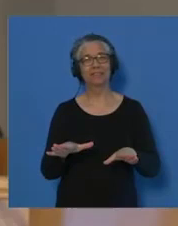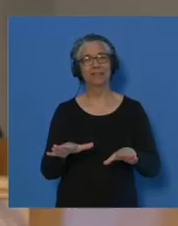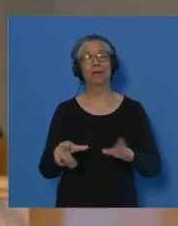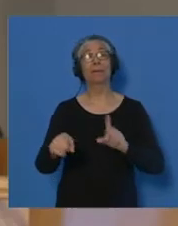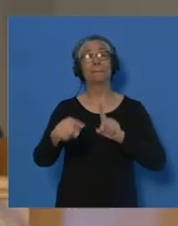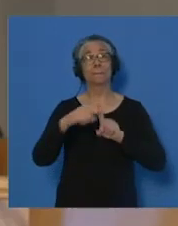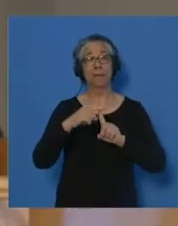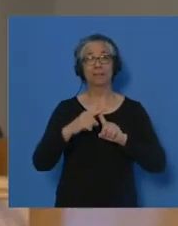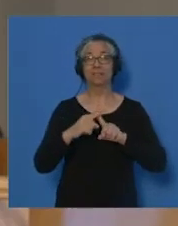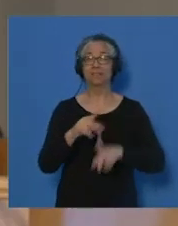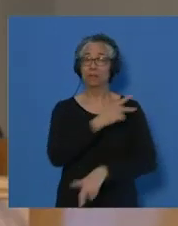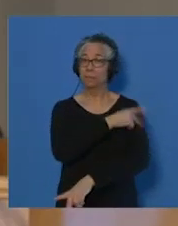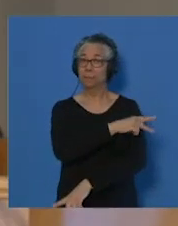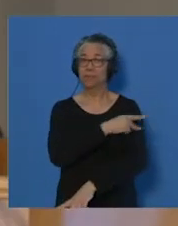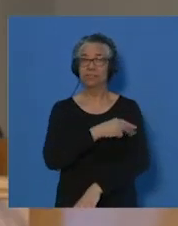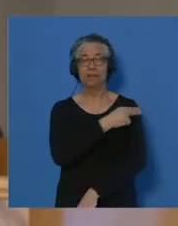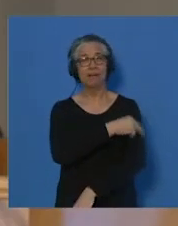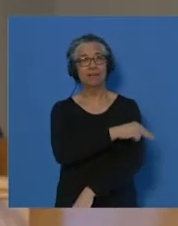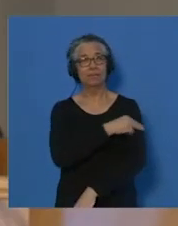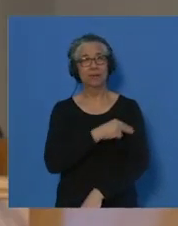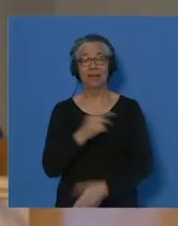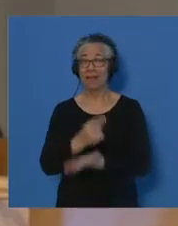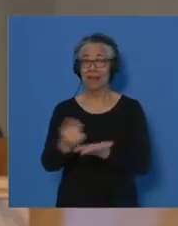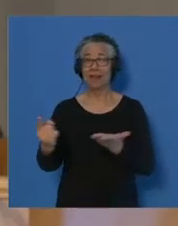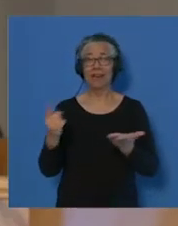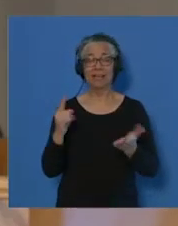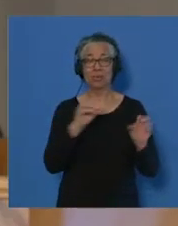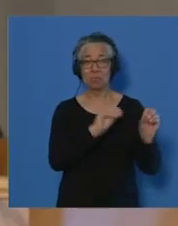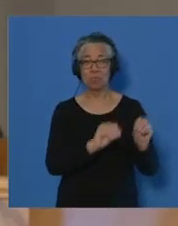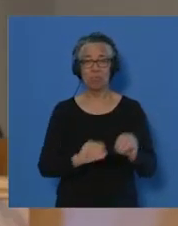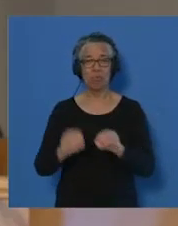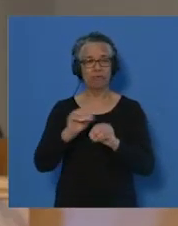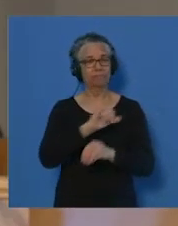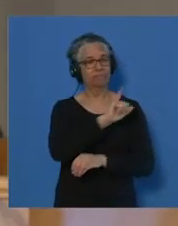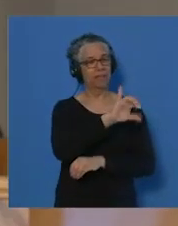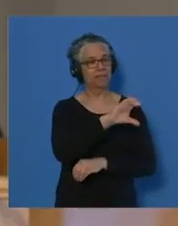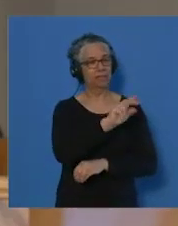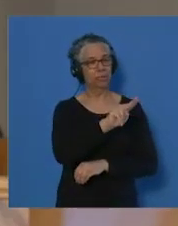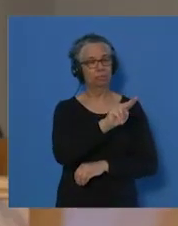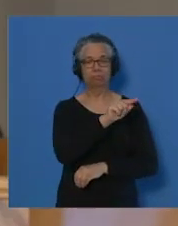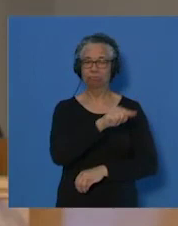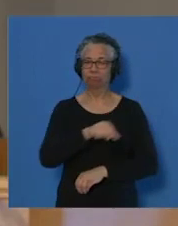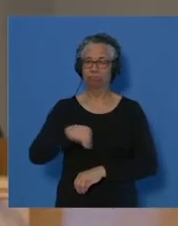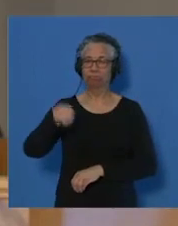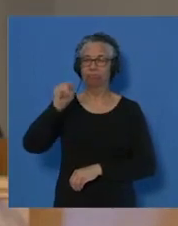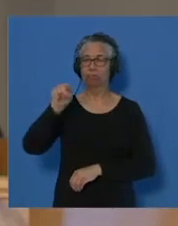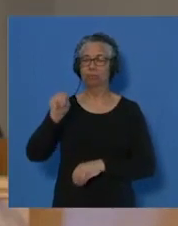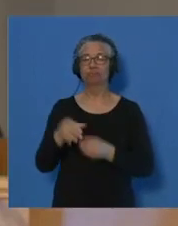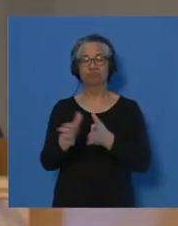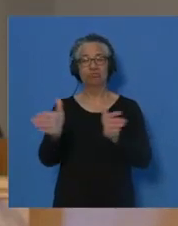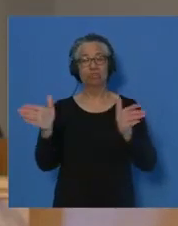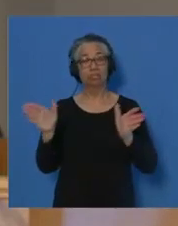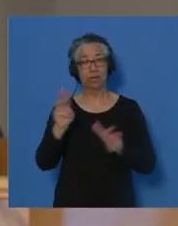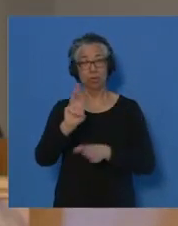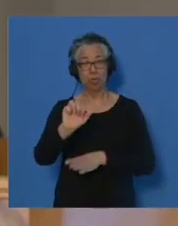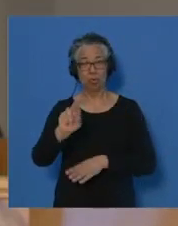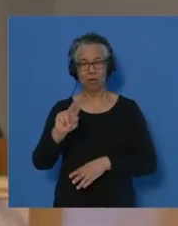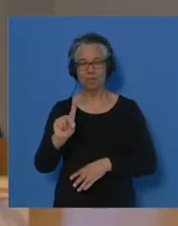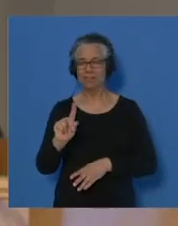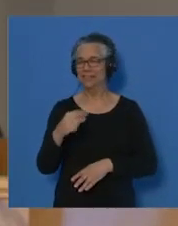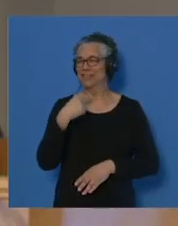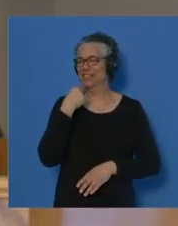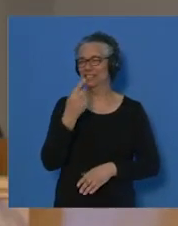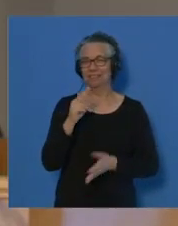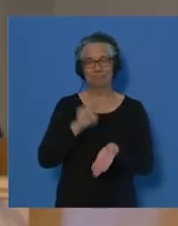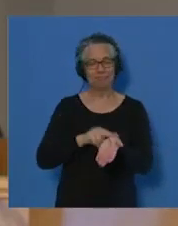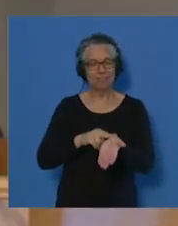positive patient in the hospital who last week moved from the ICU to a general ward. That patient says that the nurses